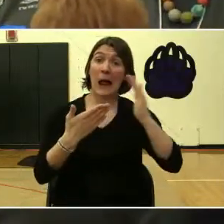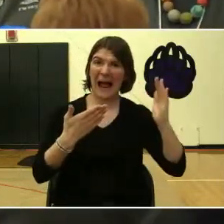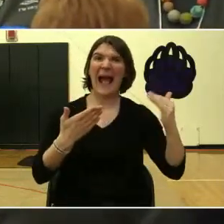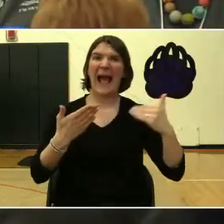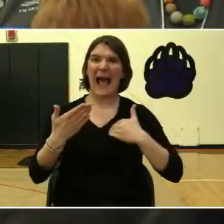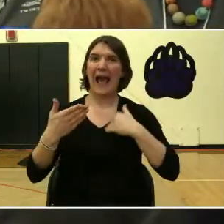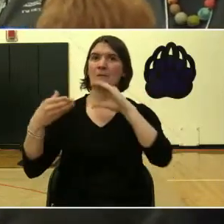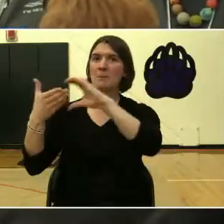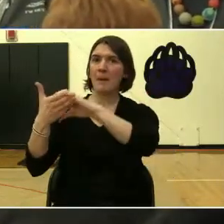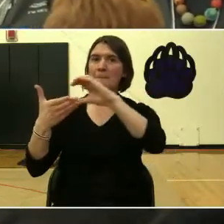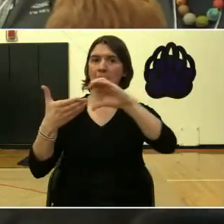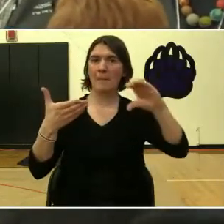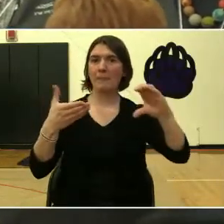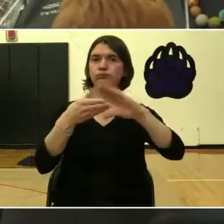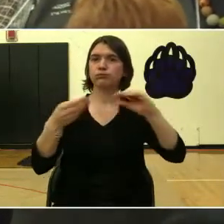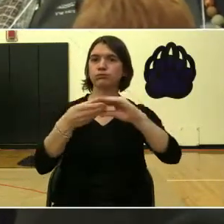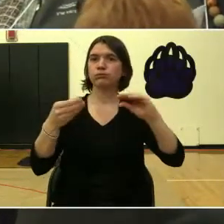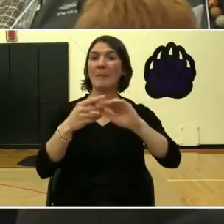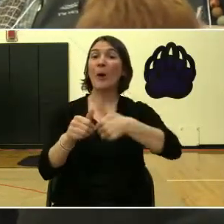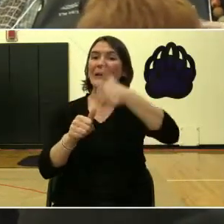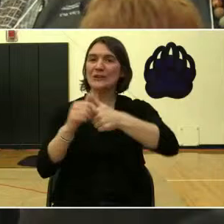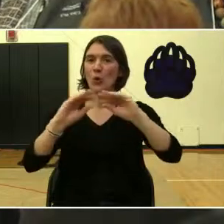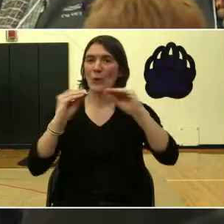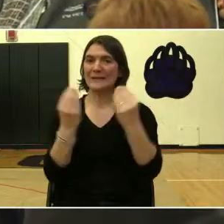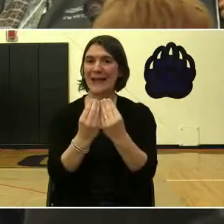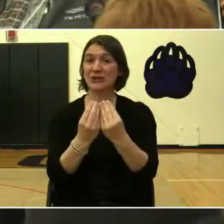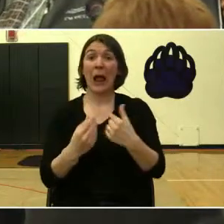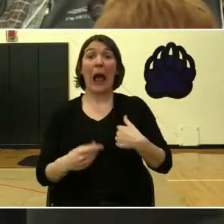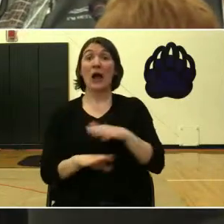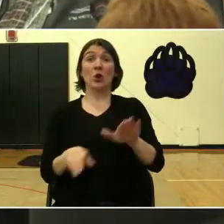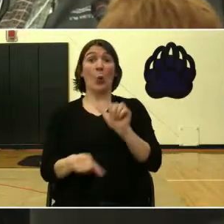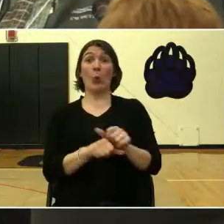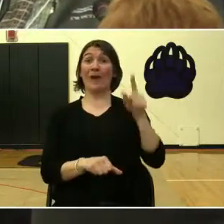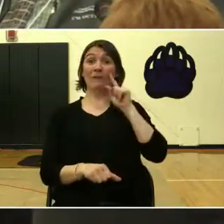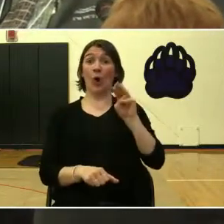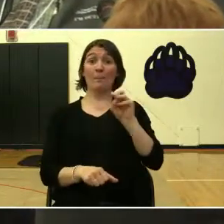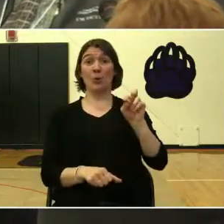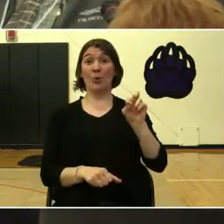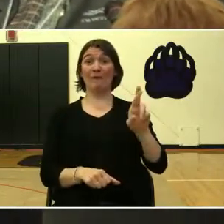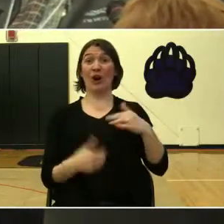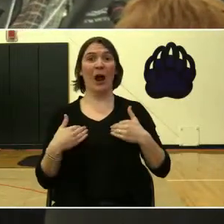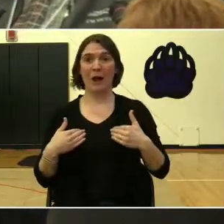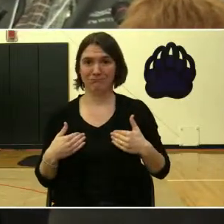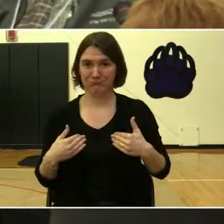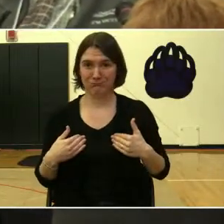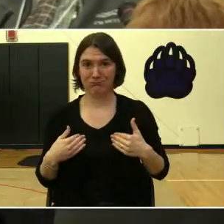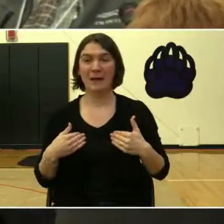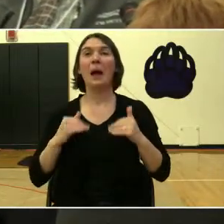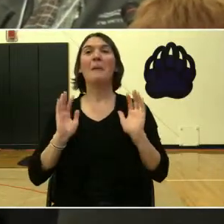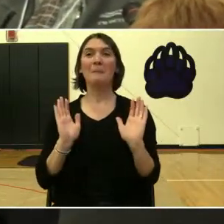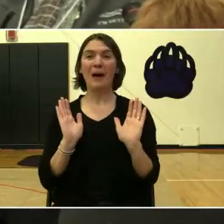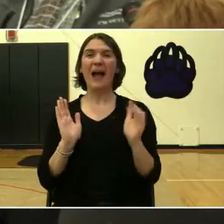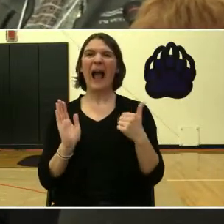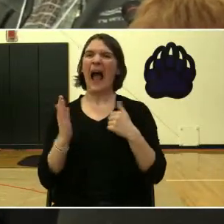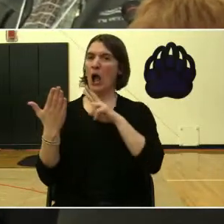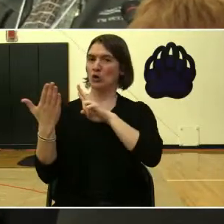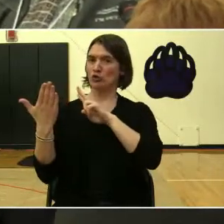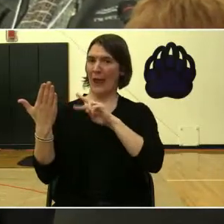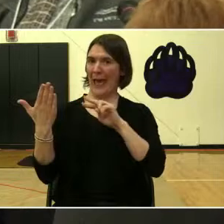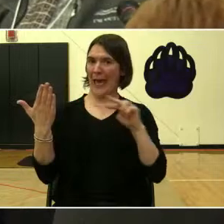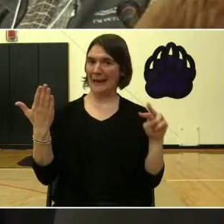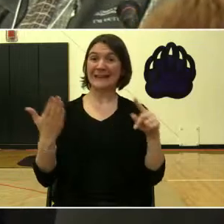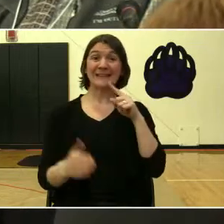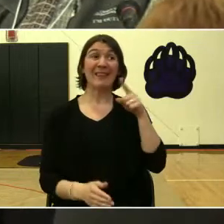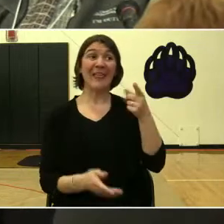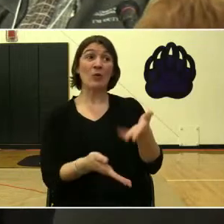your report and I do not work for the Mover and I can tell you from having read this that it says